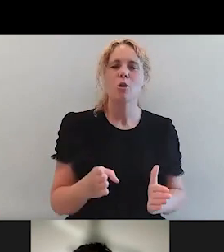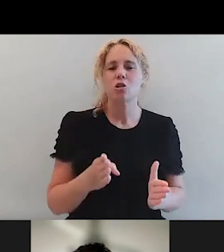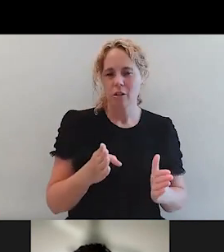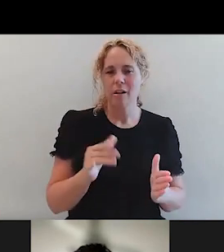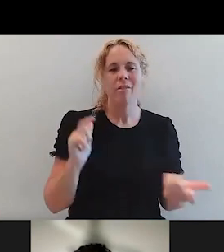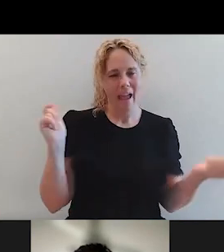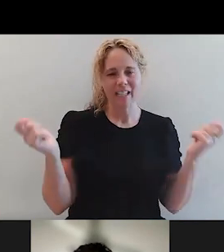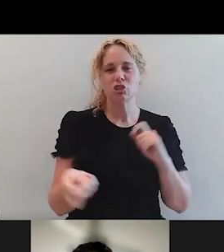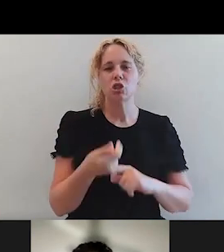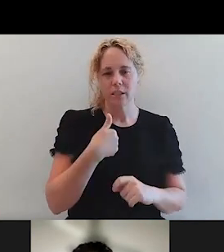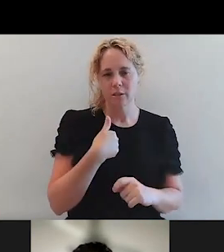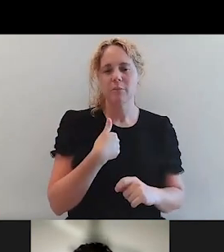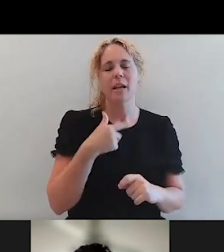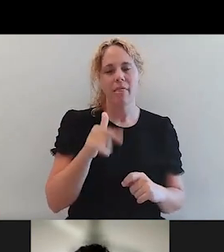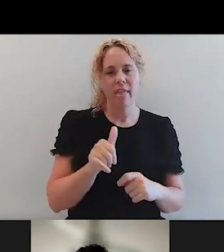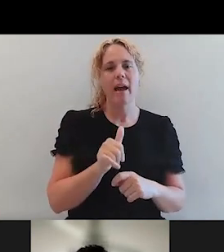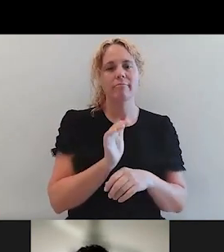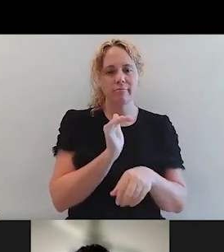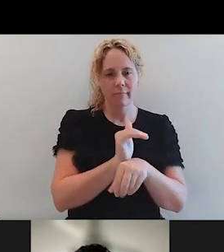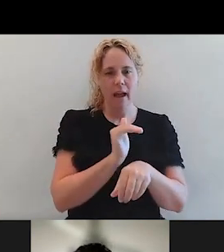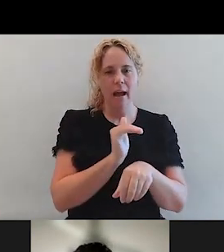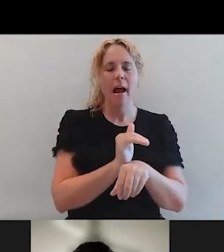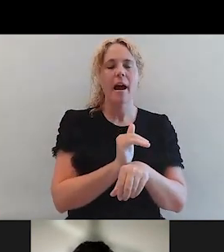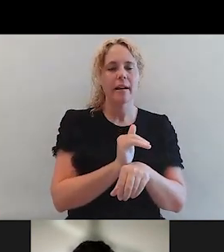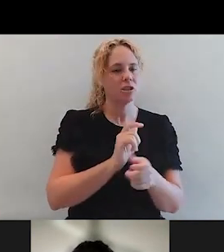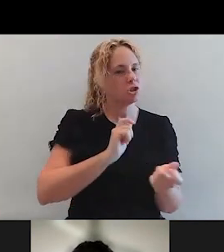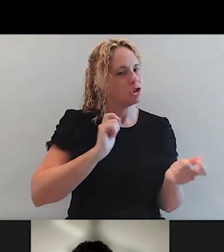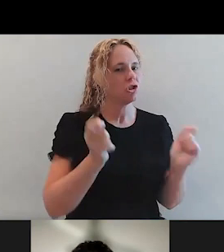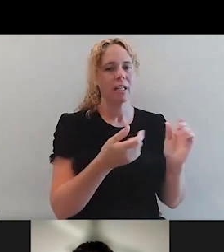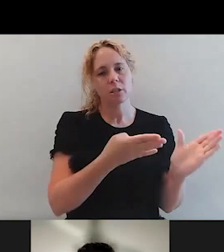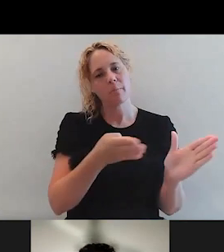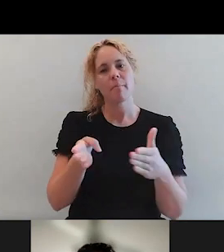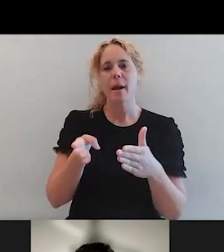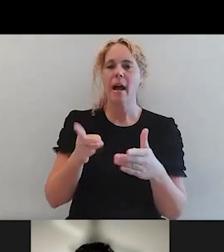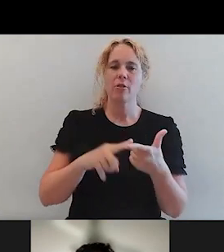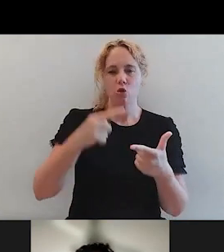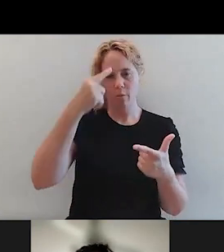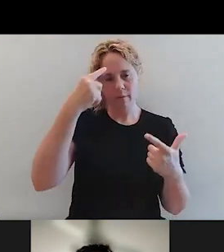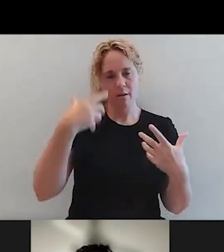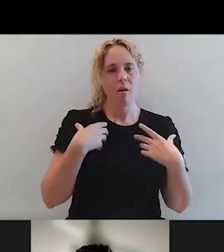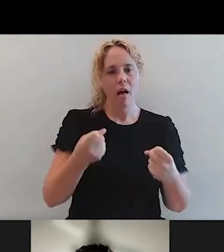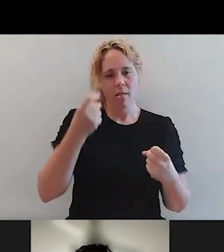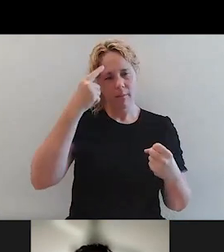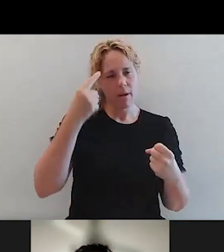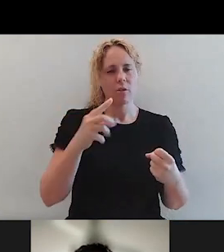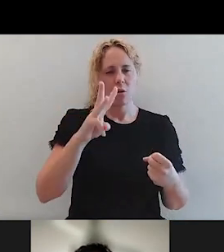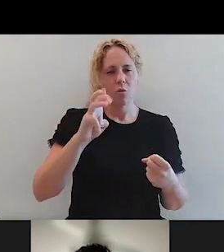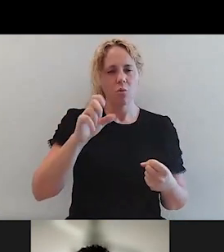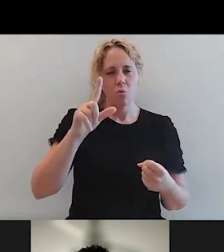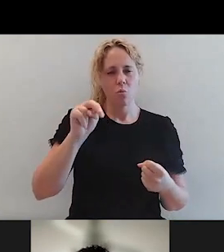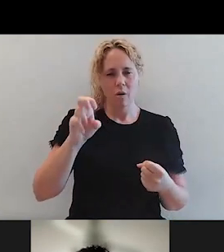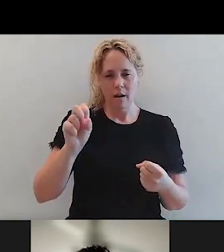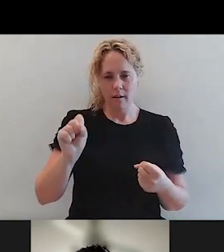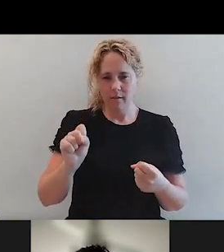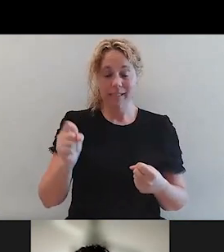changed me that entire night. That's what put me on a greater path towards mental health and mental wellness. And